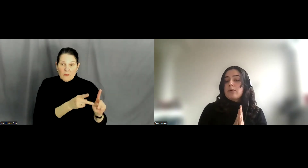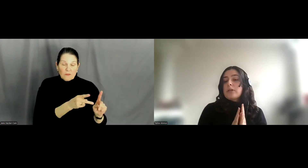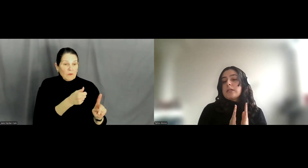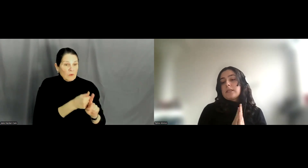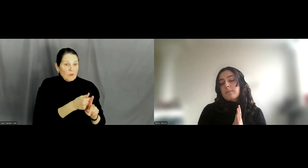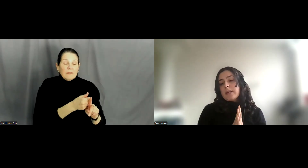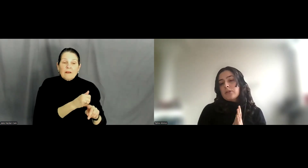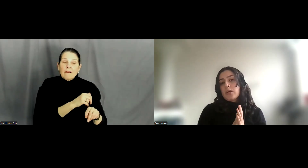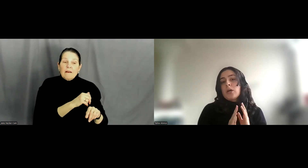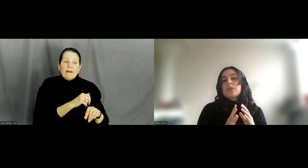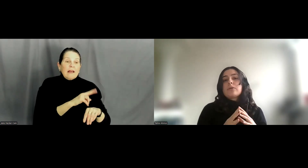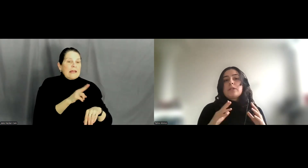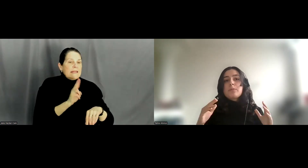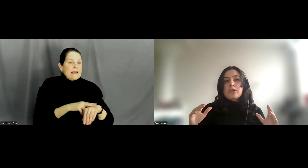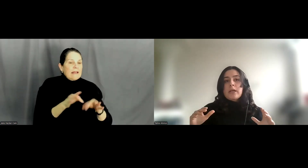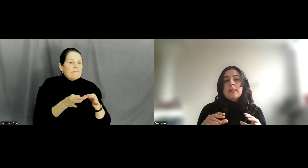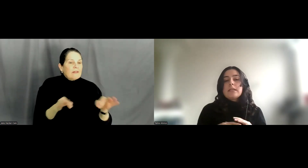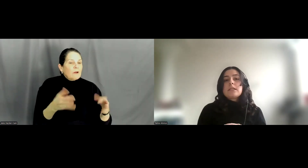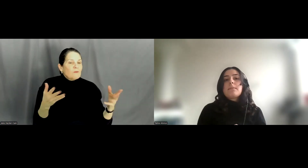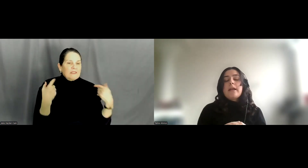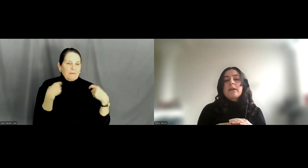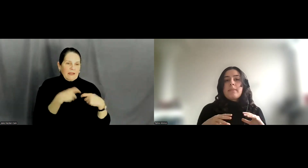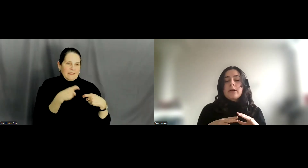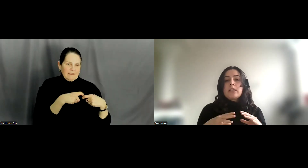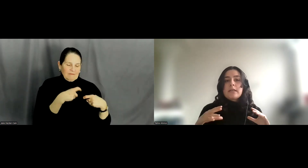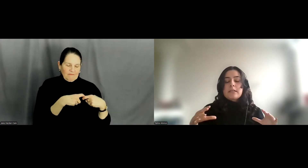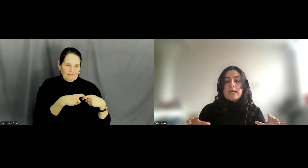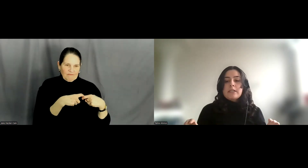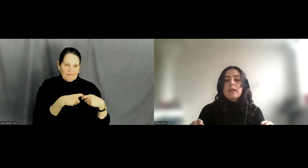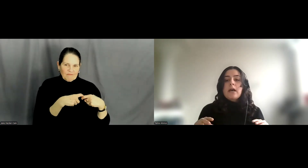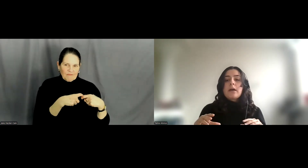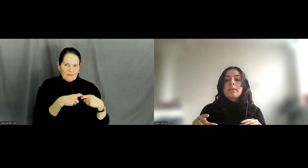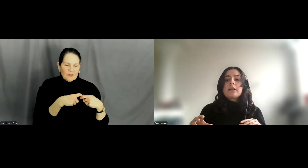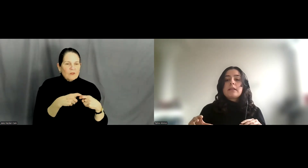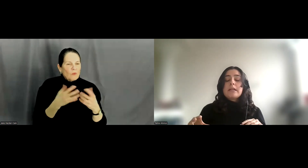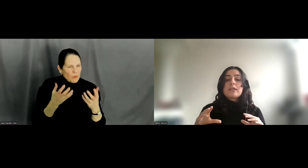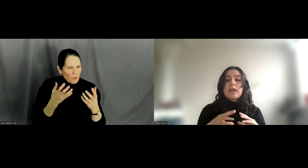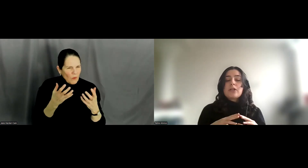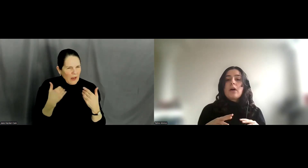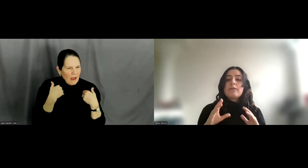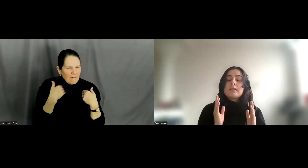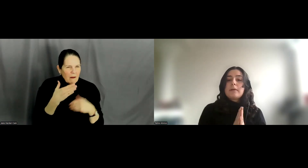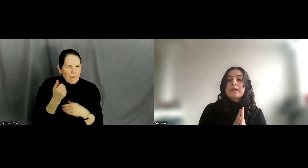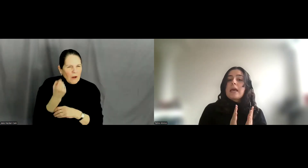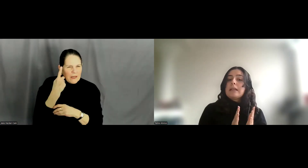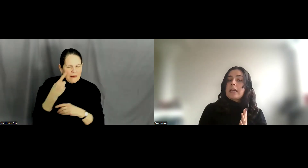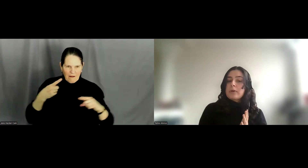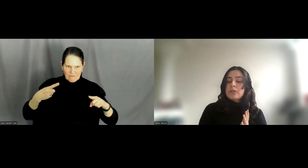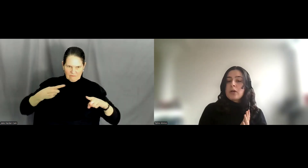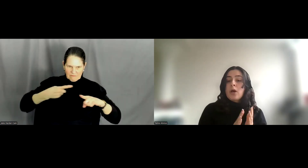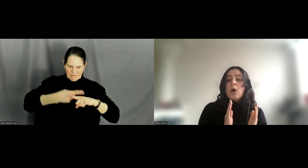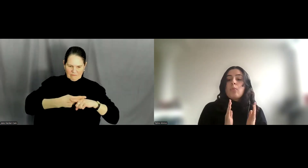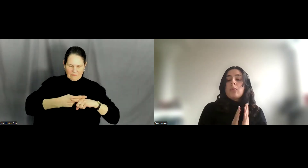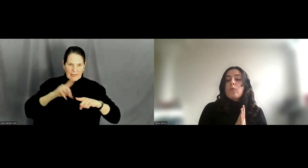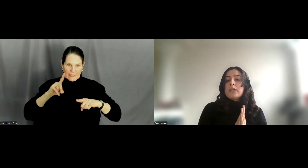native language is Spanish. So this project is better understanding the intersection of disability and